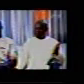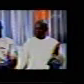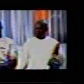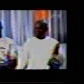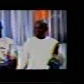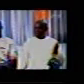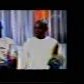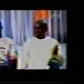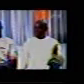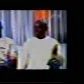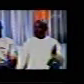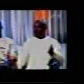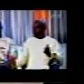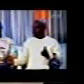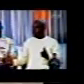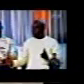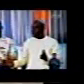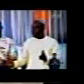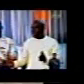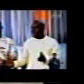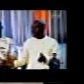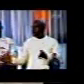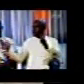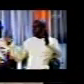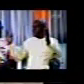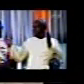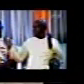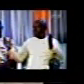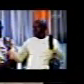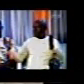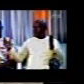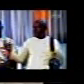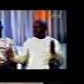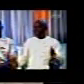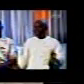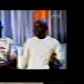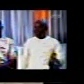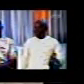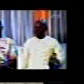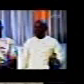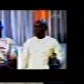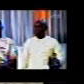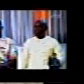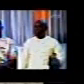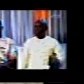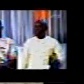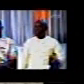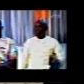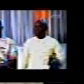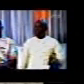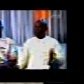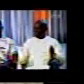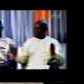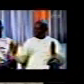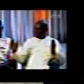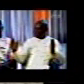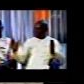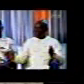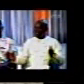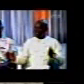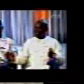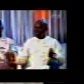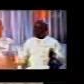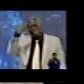visitation. Deliver me from my illness. Deliver me from my stubbornness. Deliver me from my own belief. God, from the hardness of my